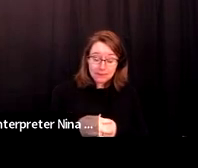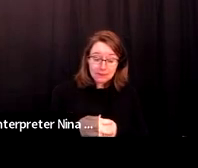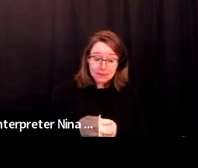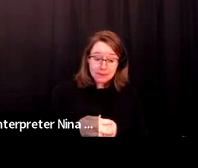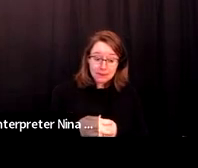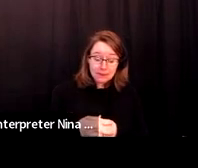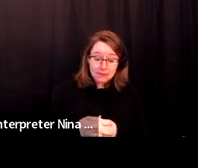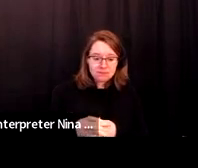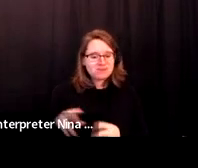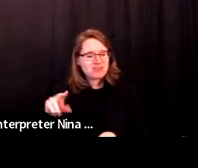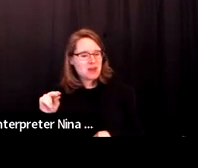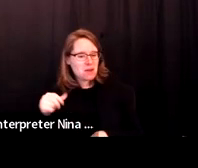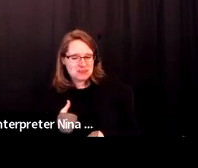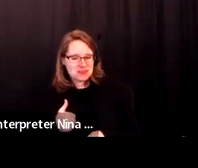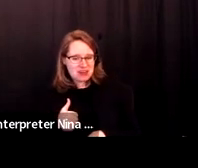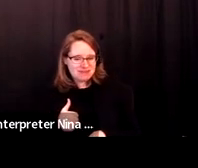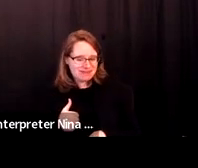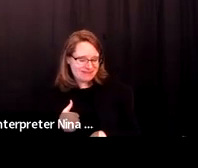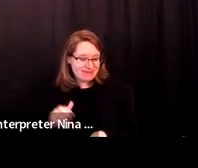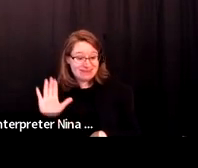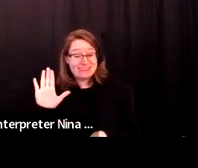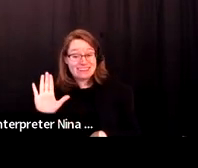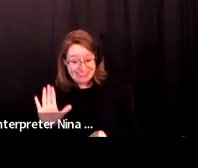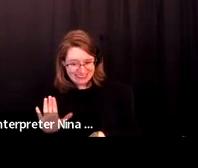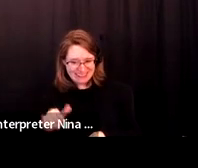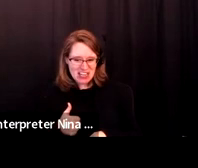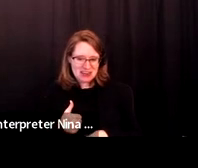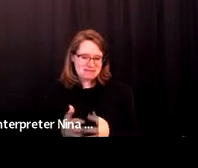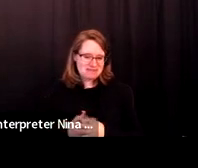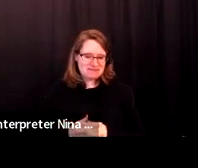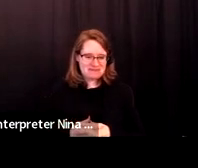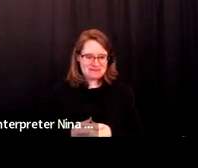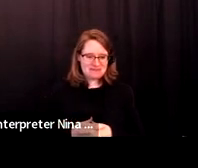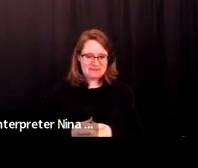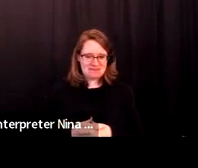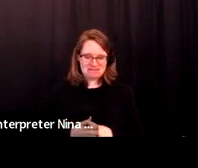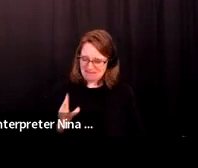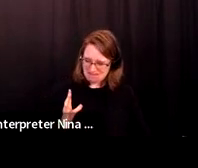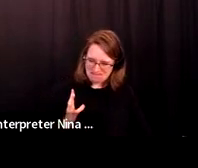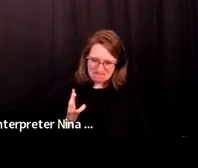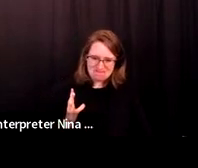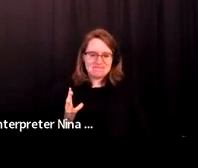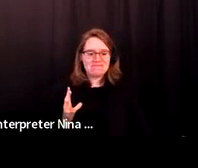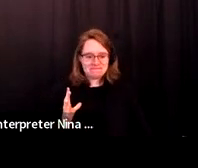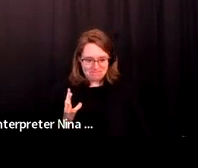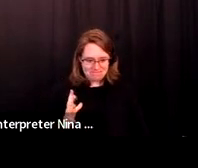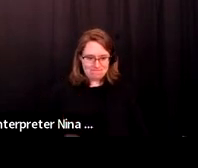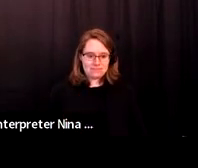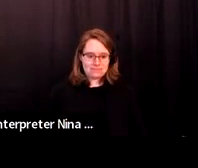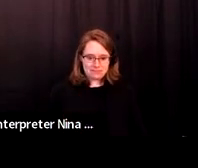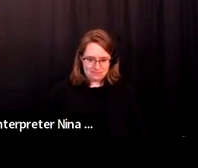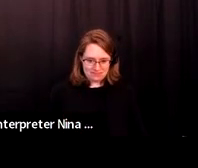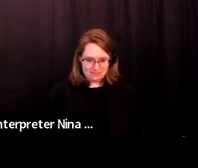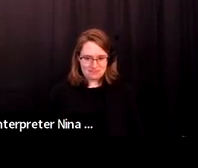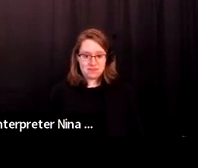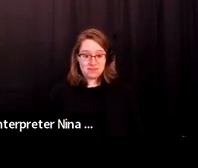No, I'm sorry that my hand was still raised. I apologize. That is okay. It looks like with that change, I